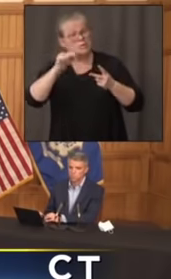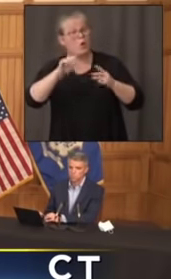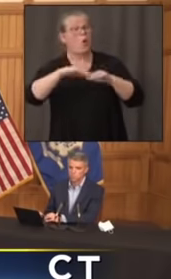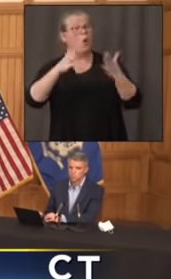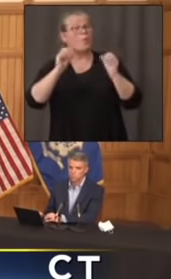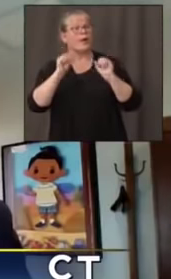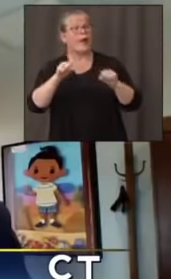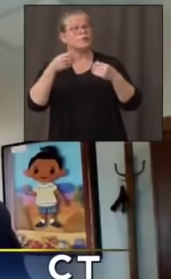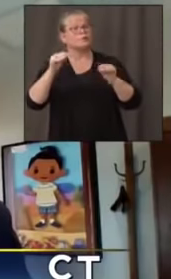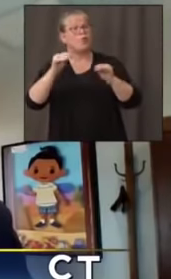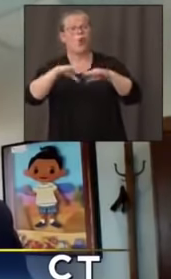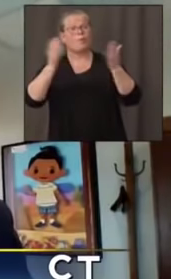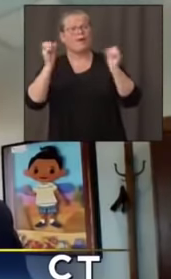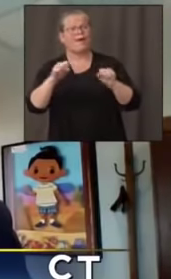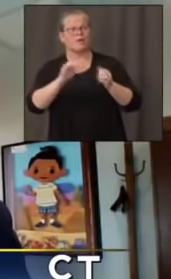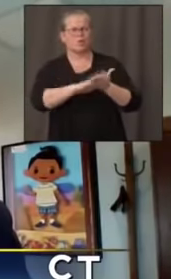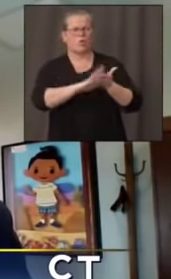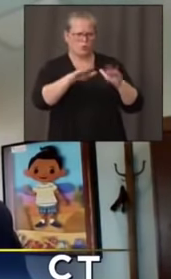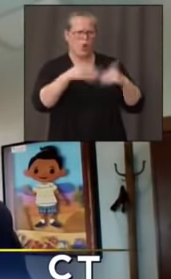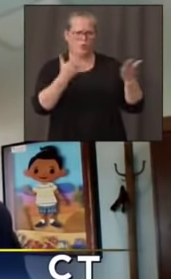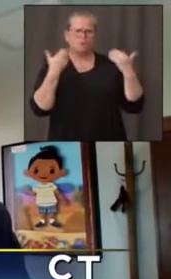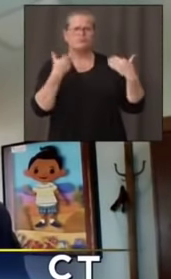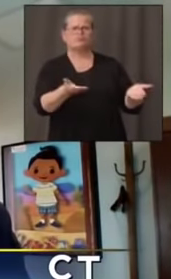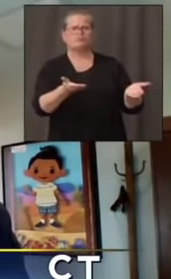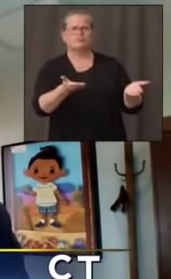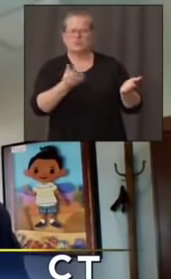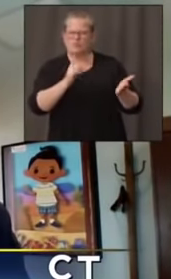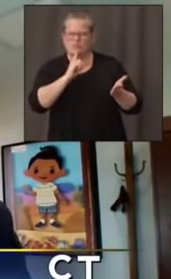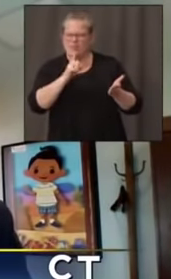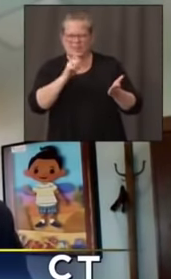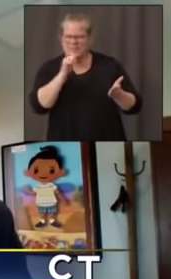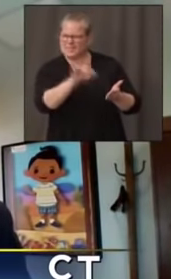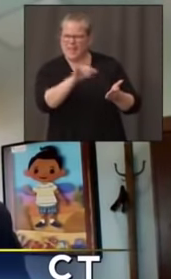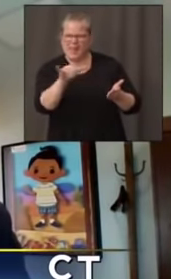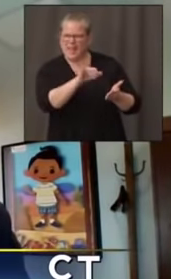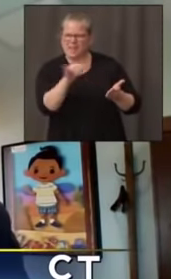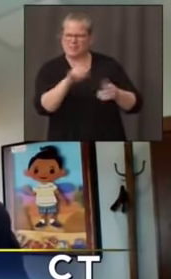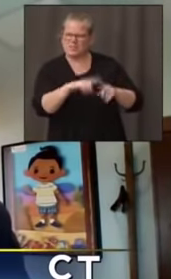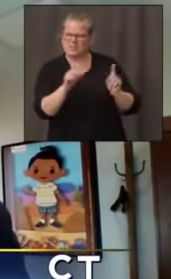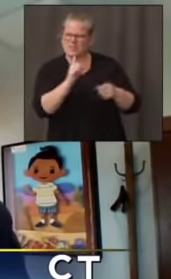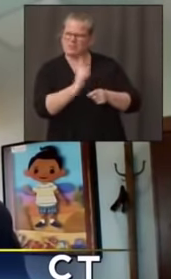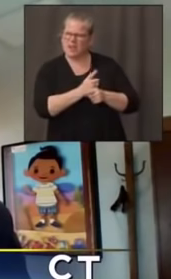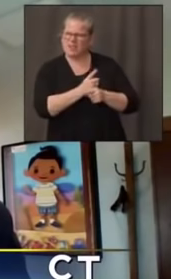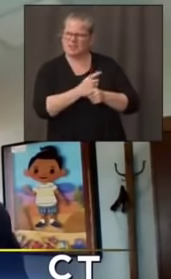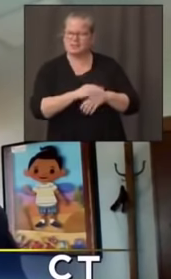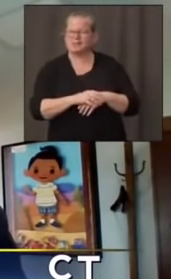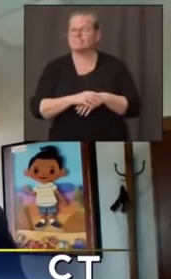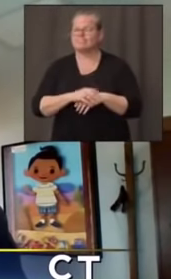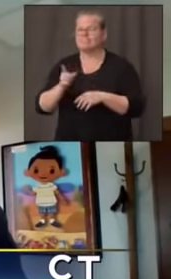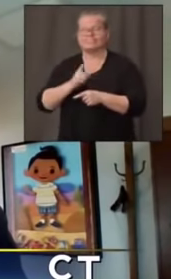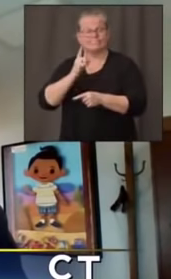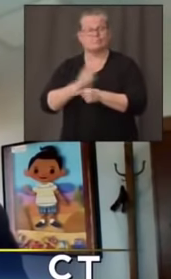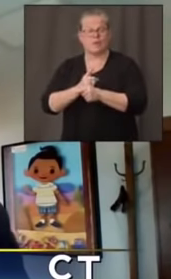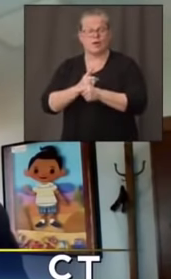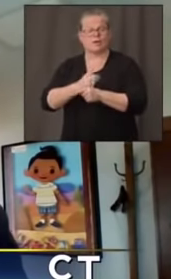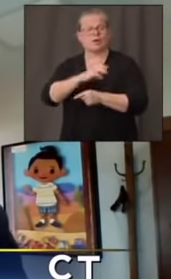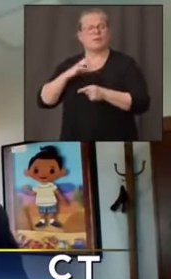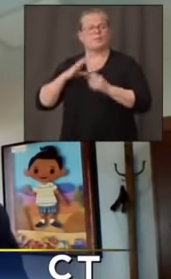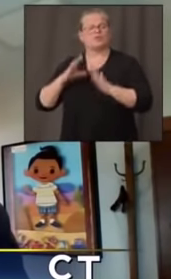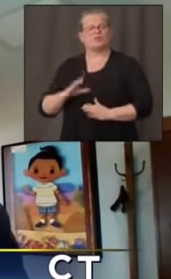Certainly isn't. And we know that comparisons like that don't help build the confidence that we need to build